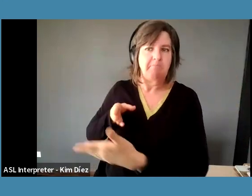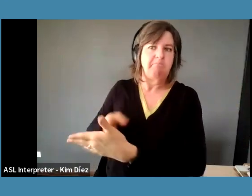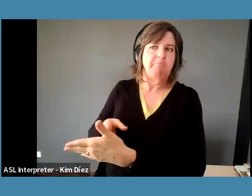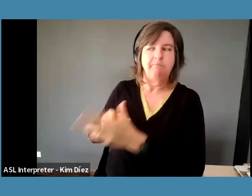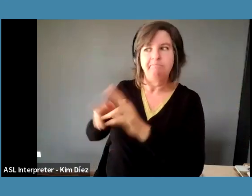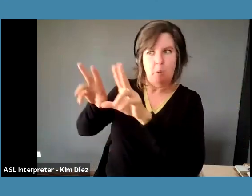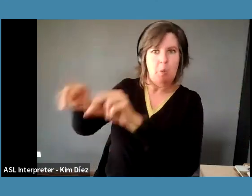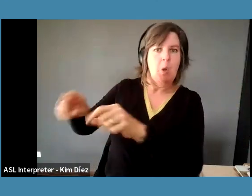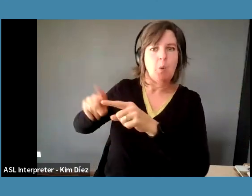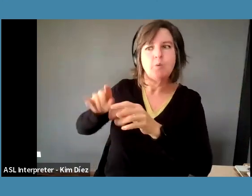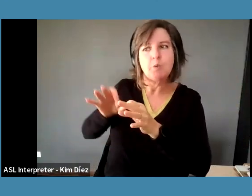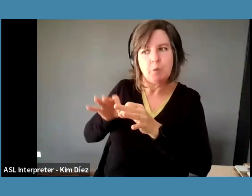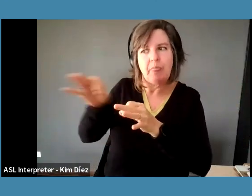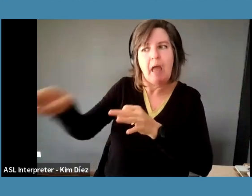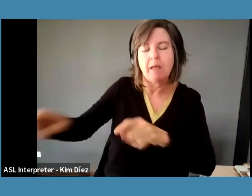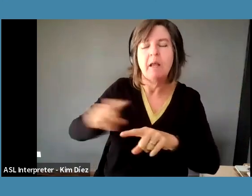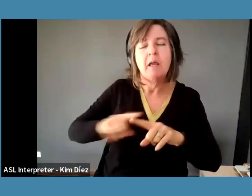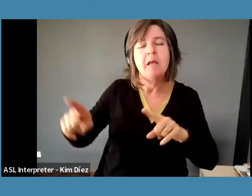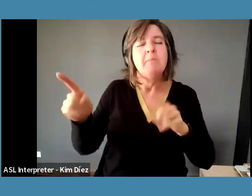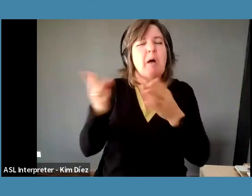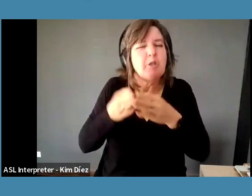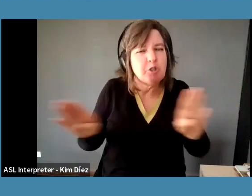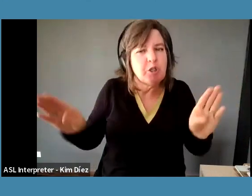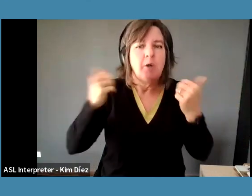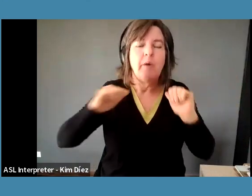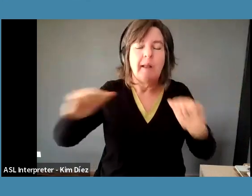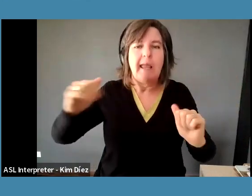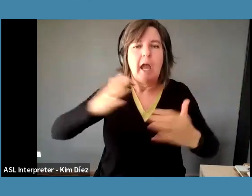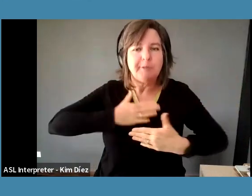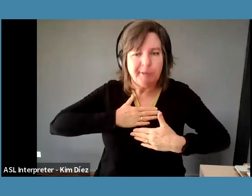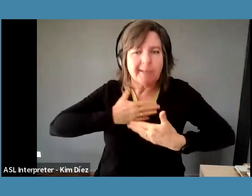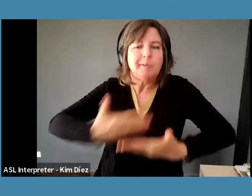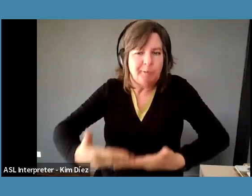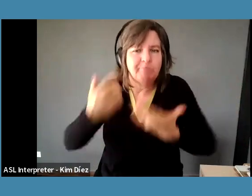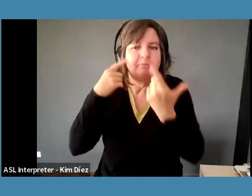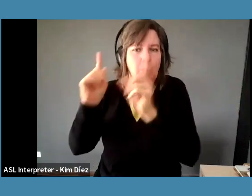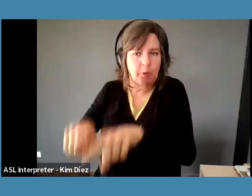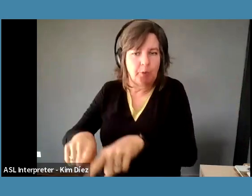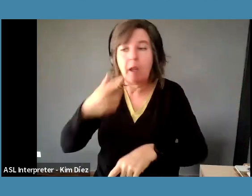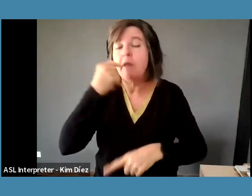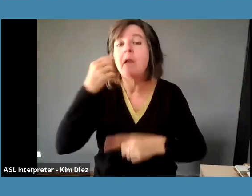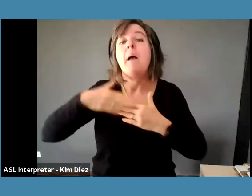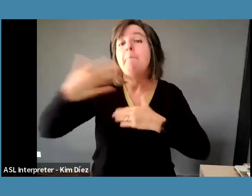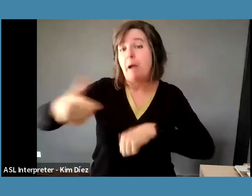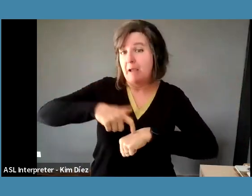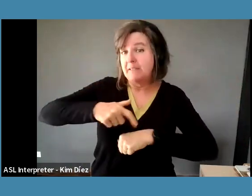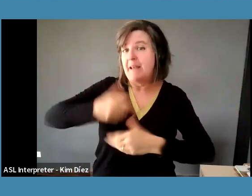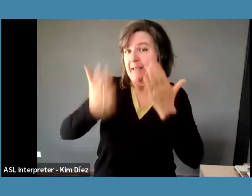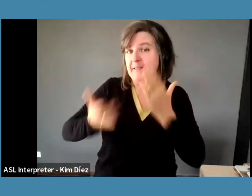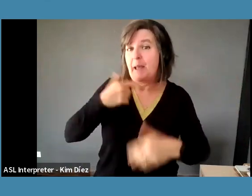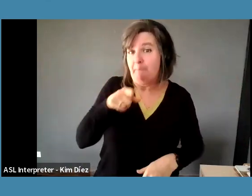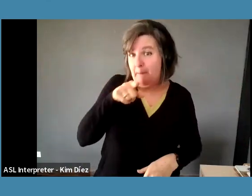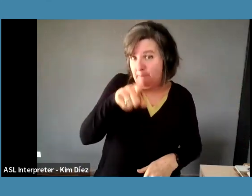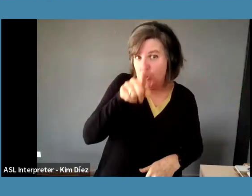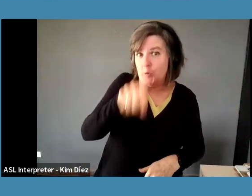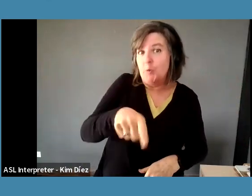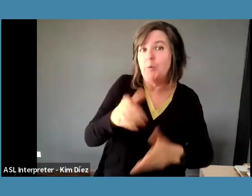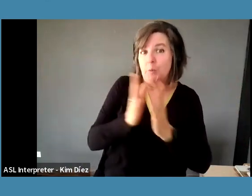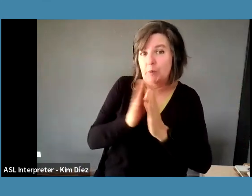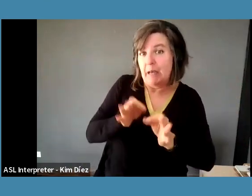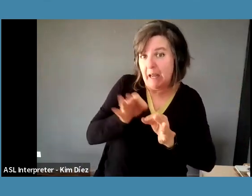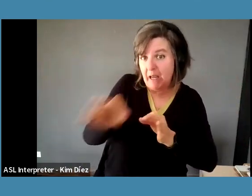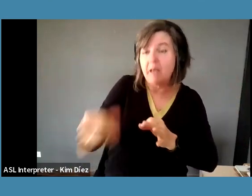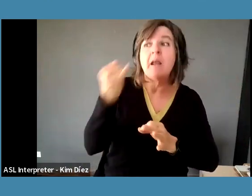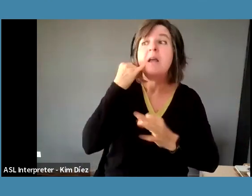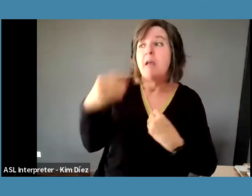try to be generous and agree to them, because next time it might be you needing the continuance. And if you give them a hard